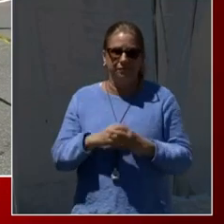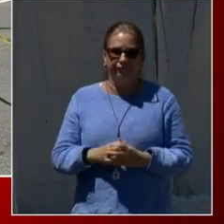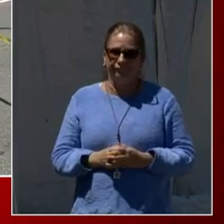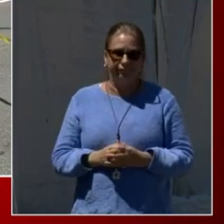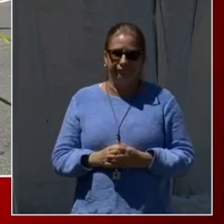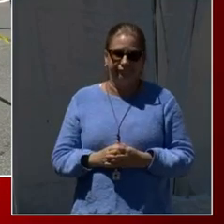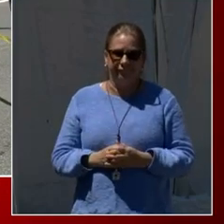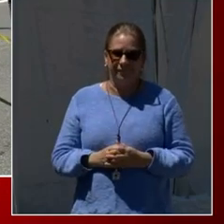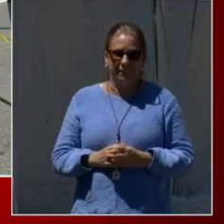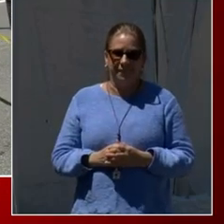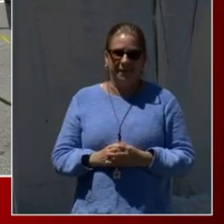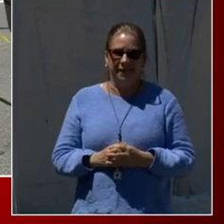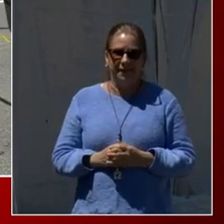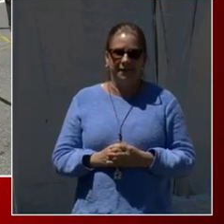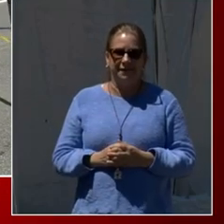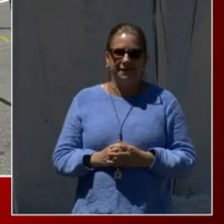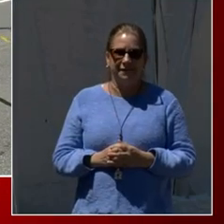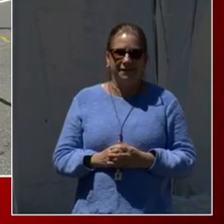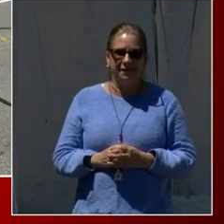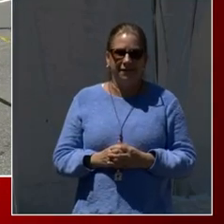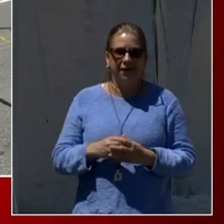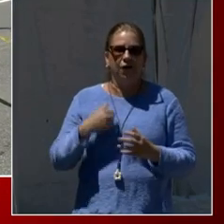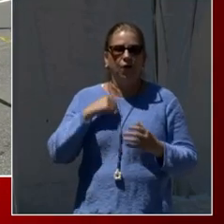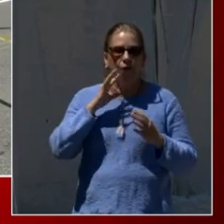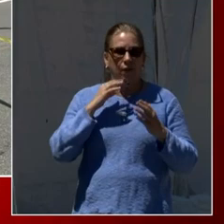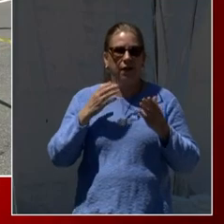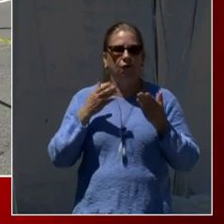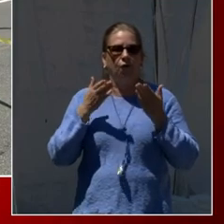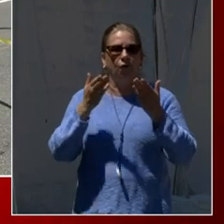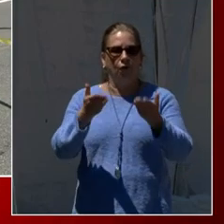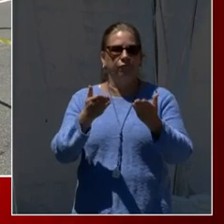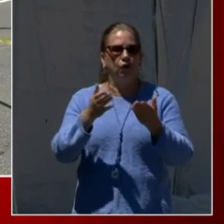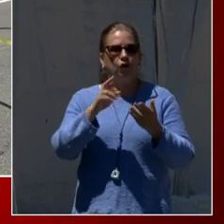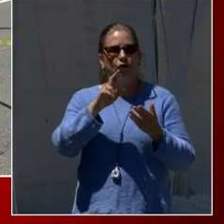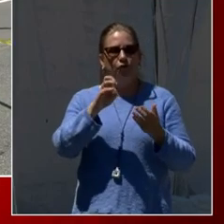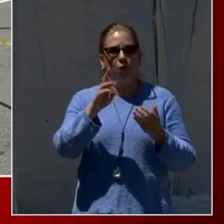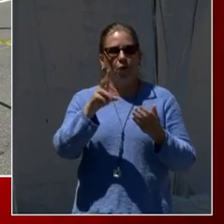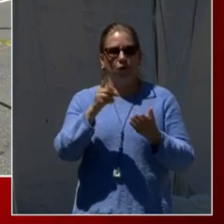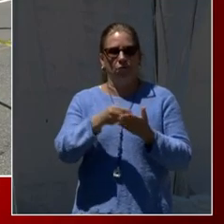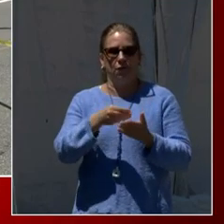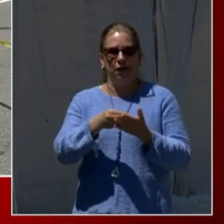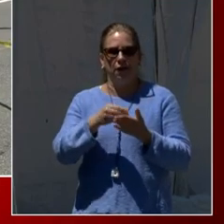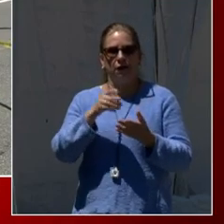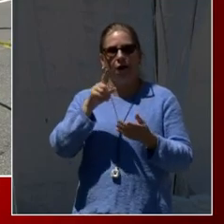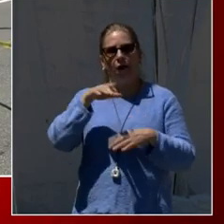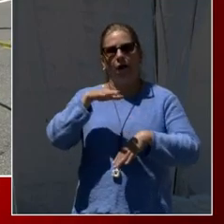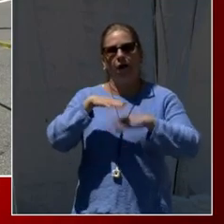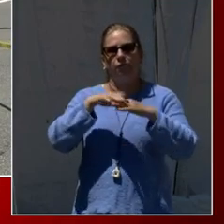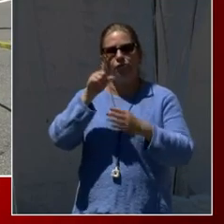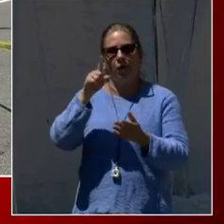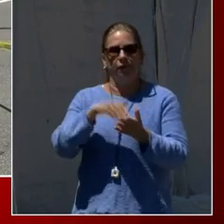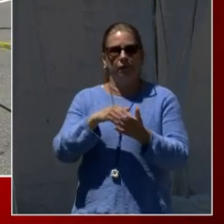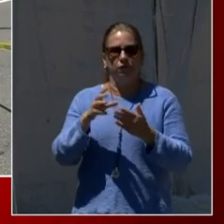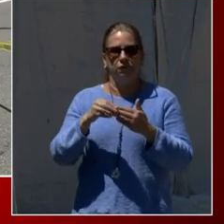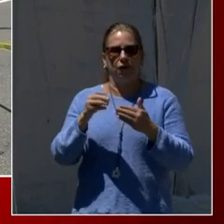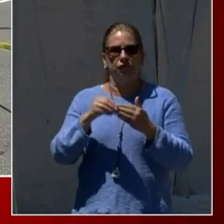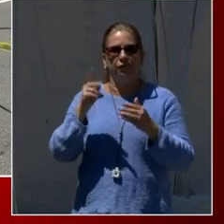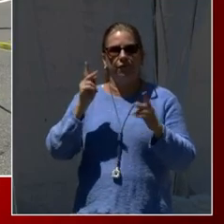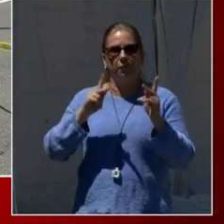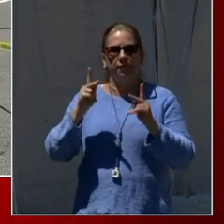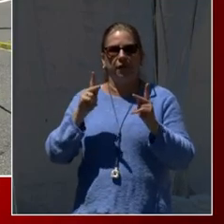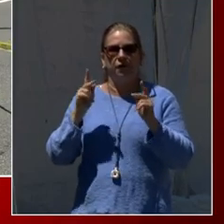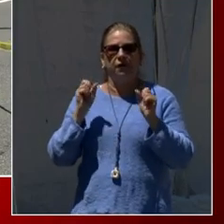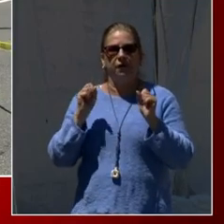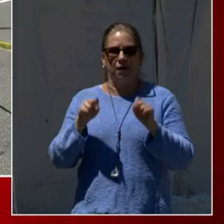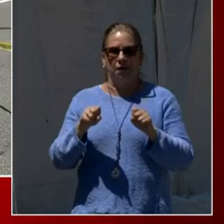a reward of up to $1,000 for everybody who can identify one of the persons that's seen in these. We'll have